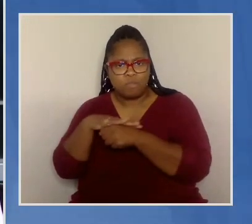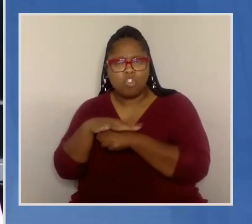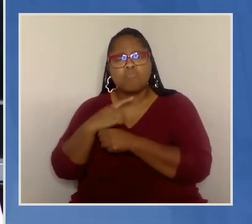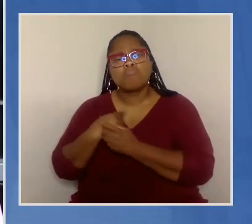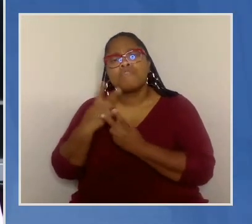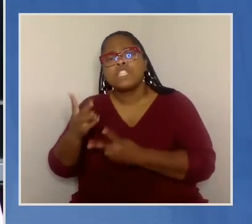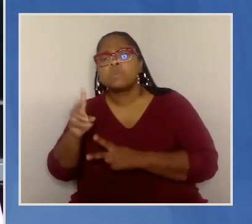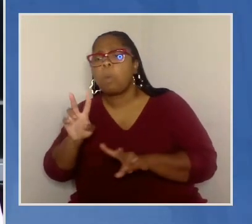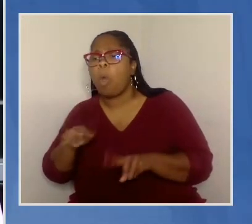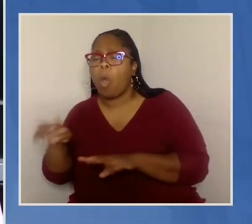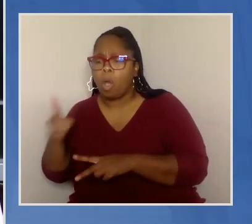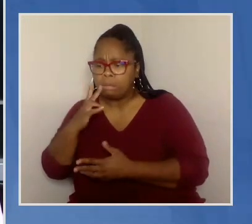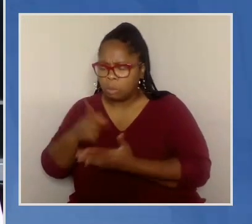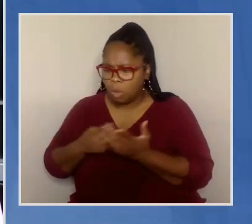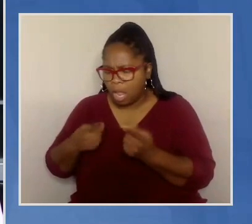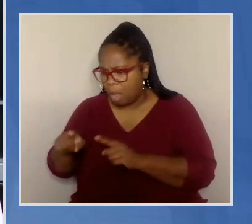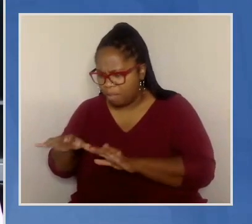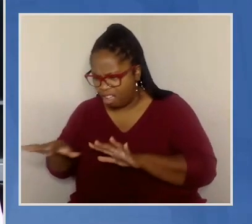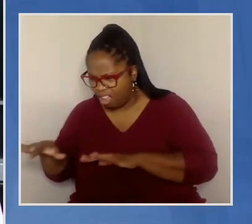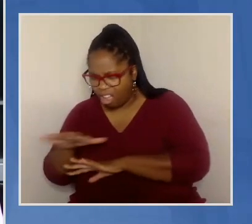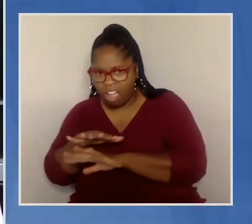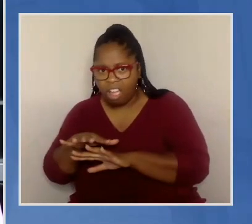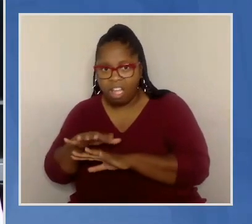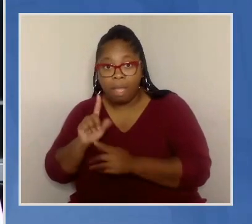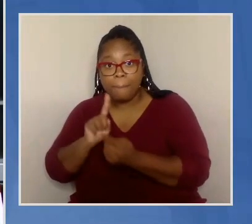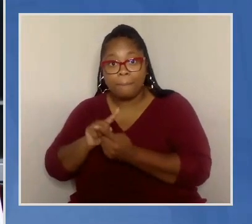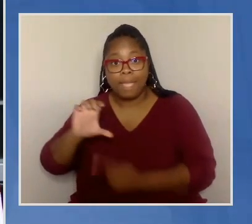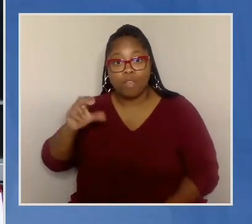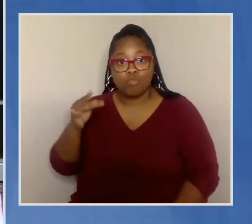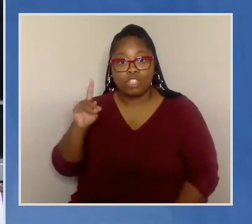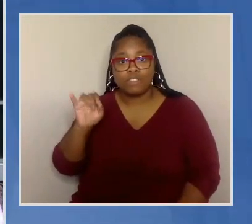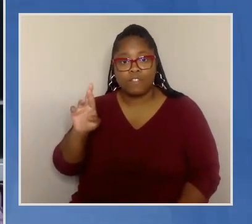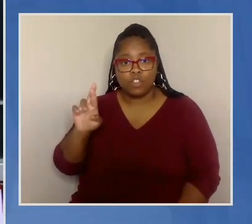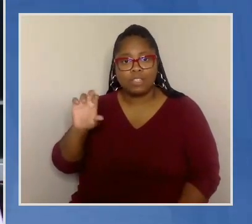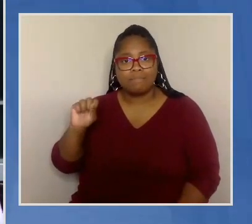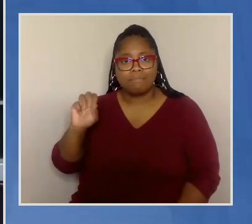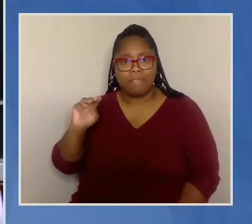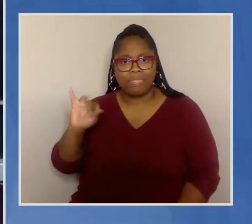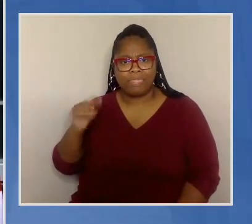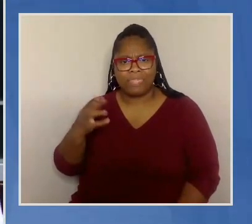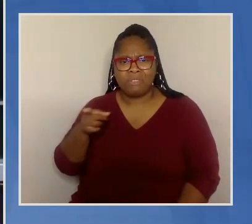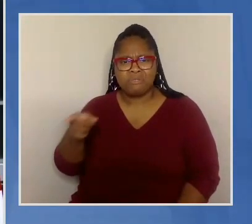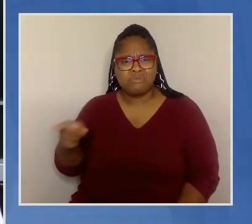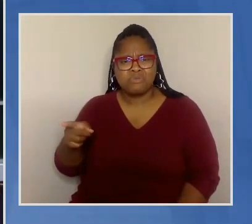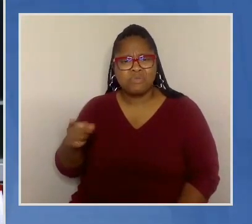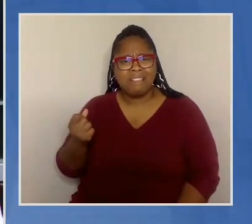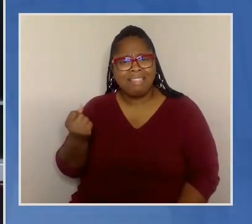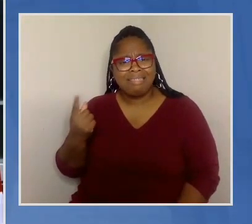to see what was happening there. In fact, we met Christopher Smith, an